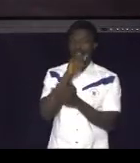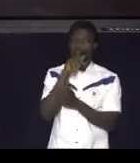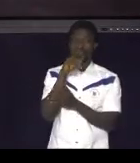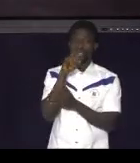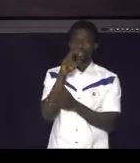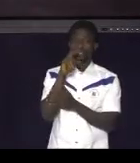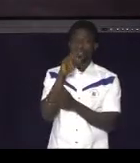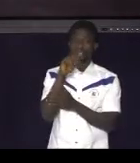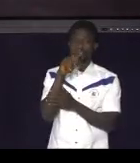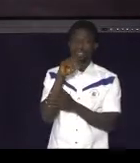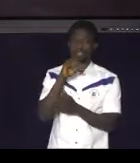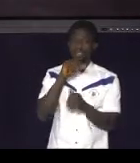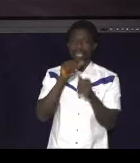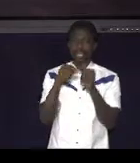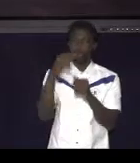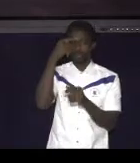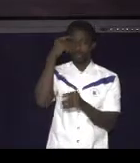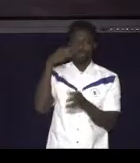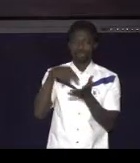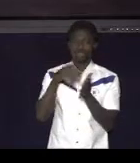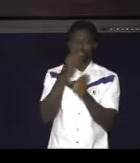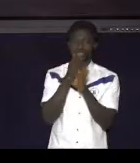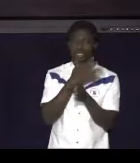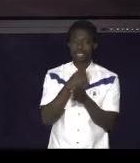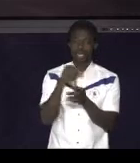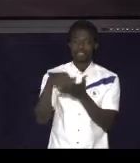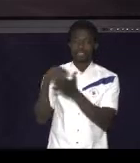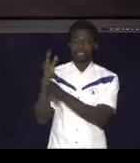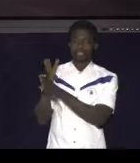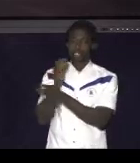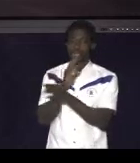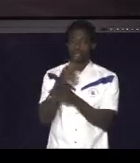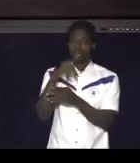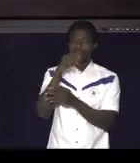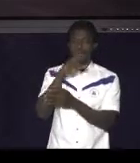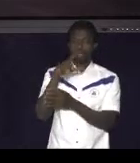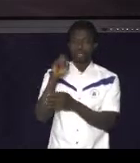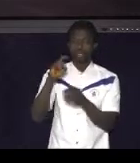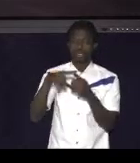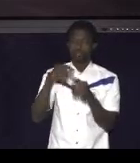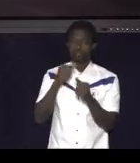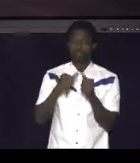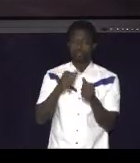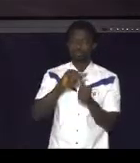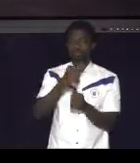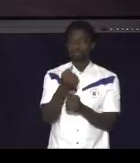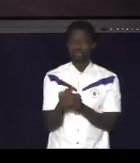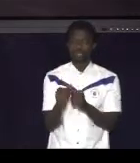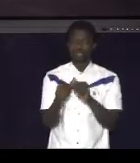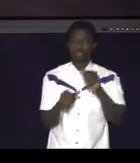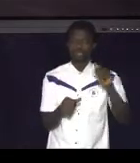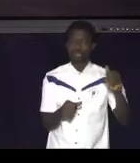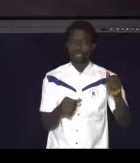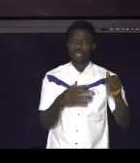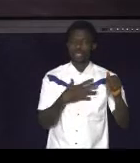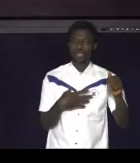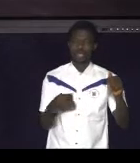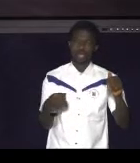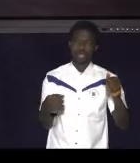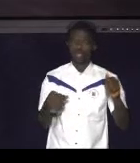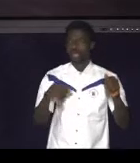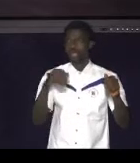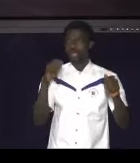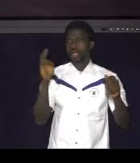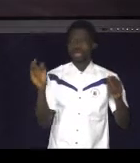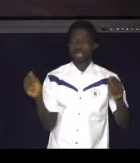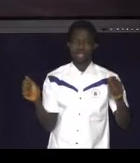angles because this line and this line are parallel to each other. So this angle A and this angle here are the same thing. Also,